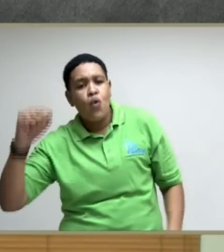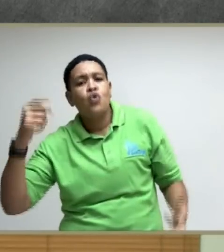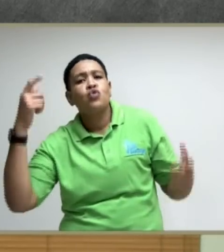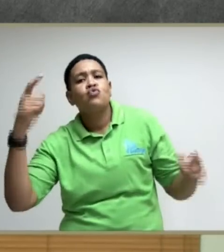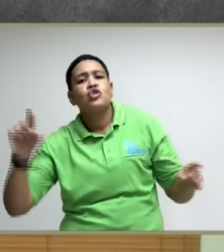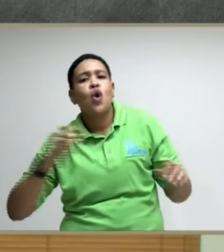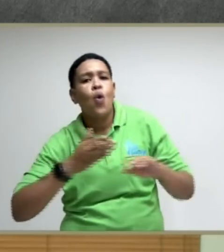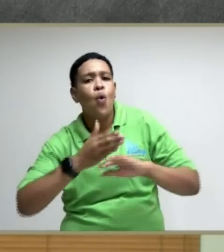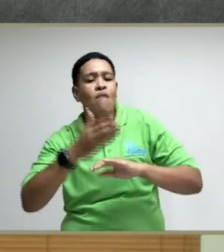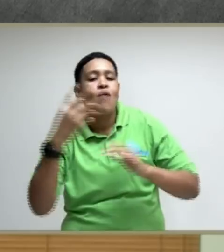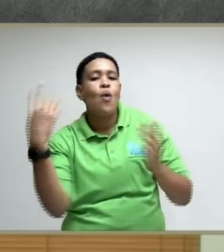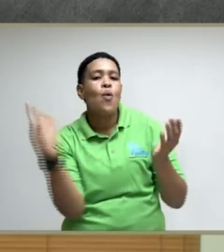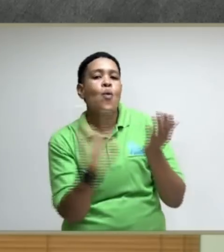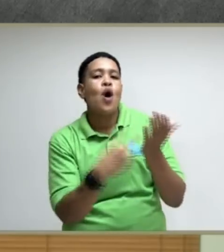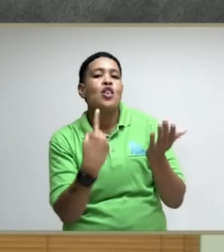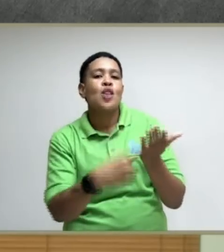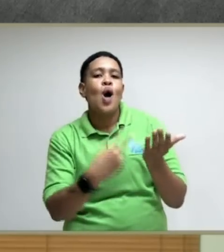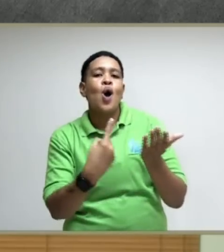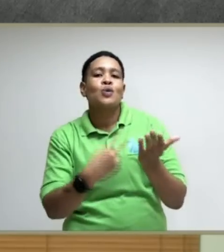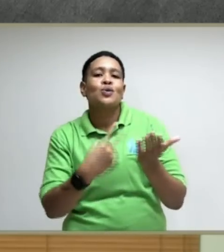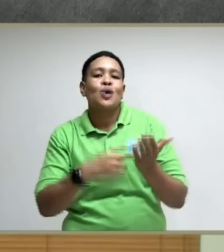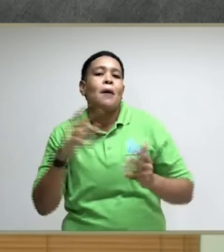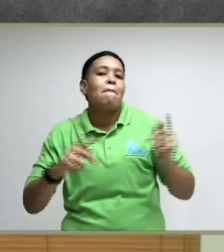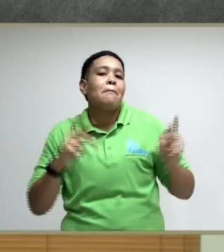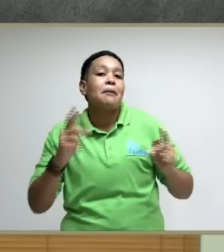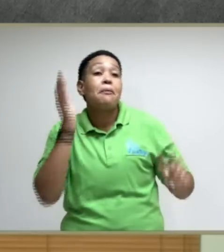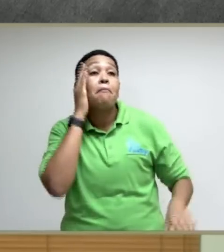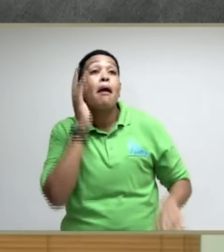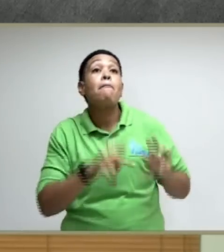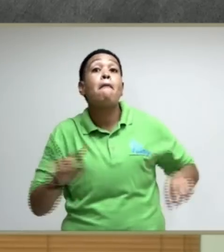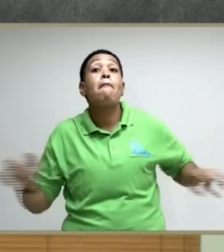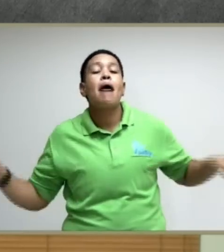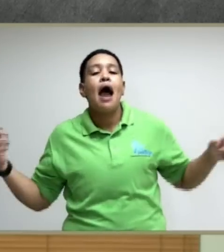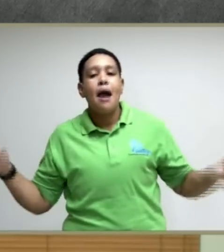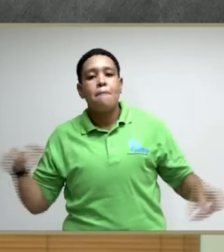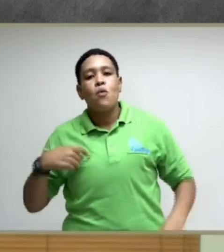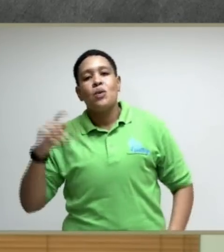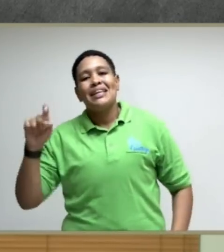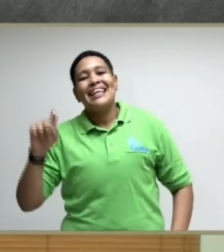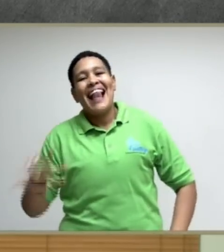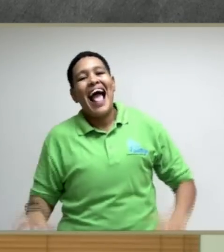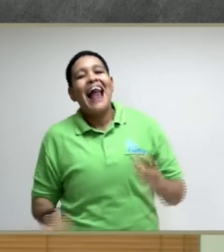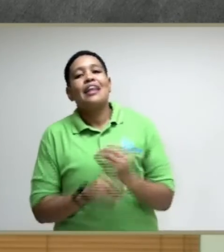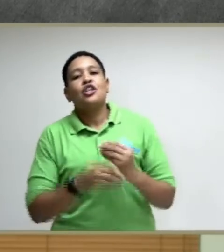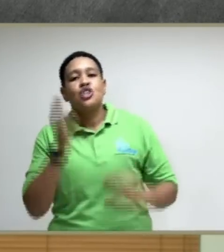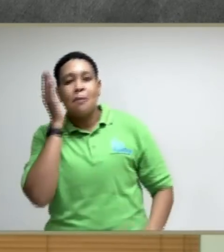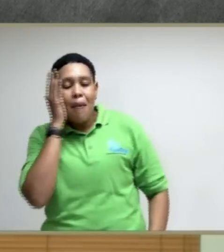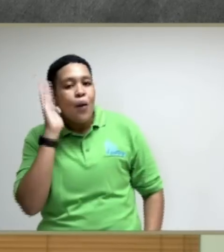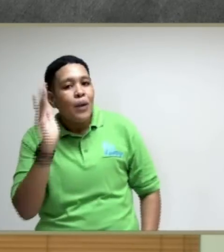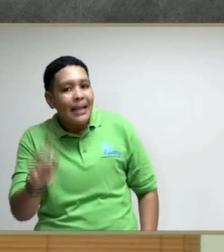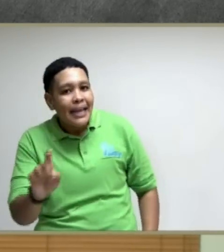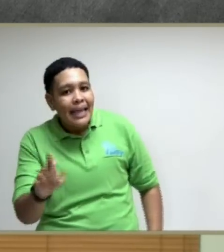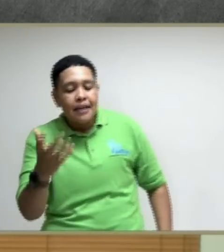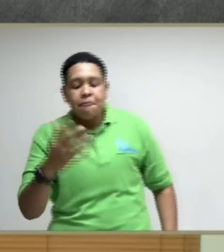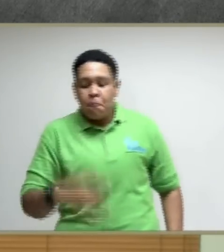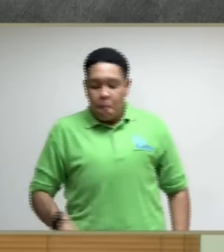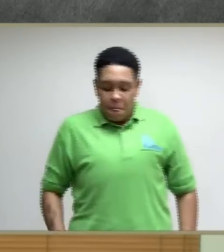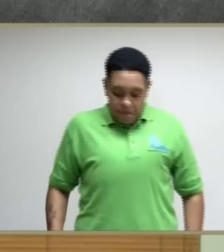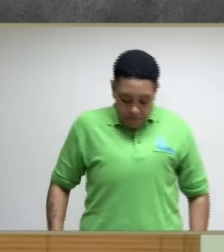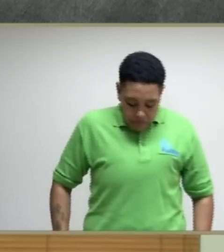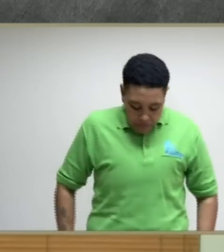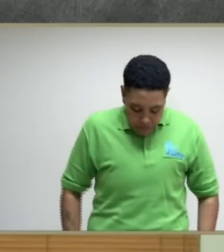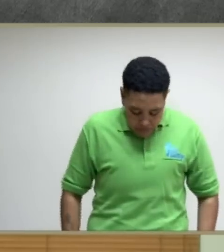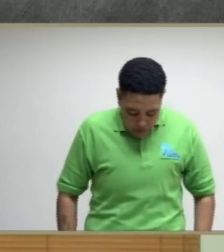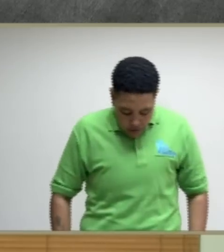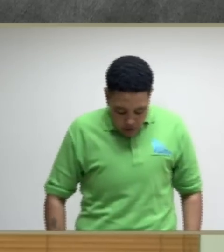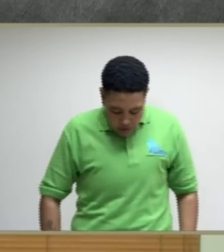over 1,000 persons on beds, and that we would need additional beds. Now, in terms of our